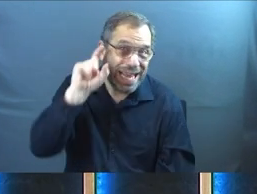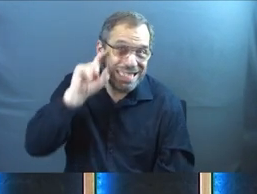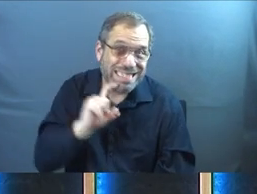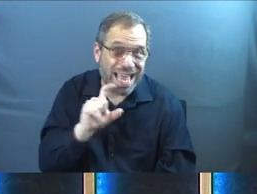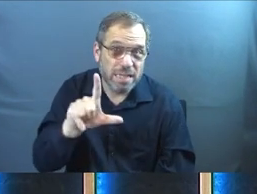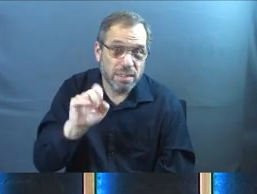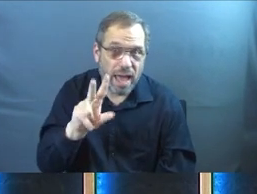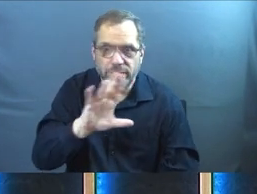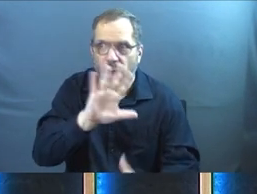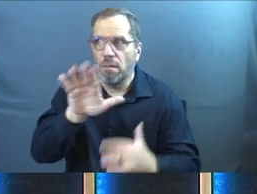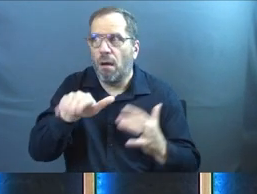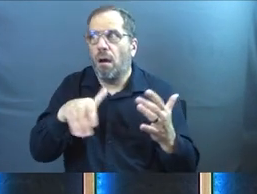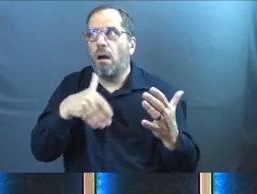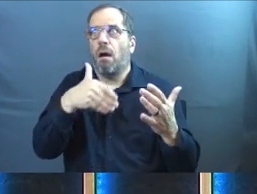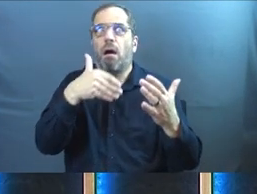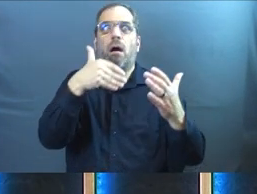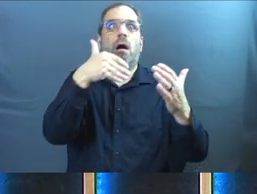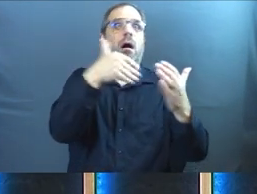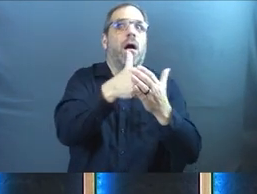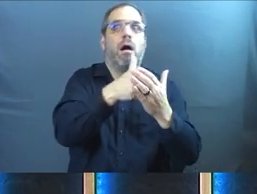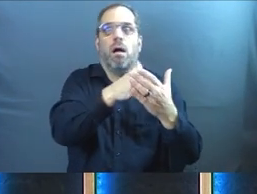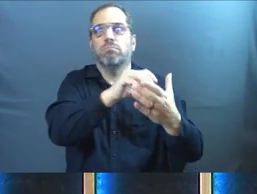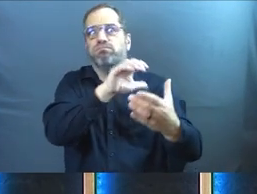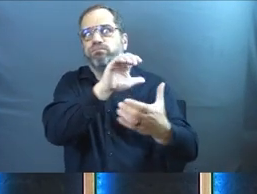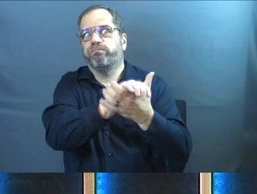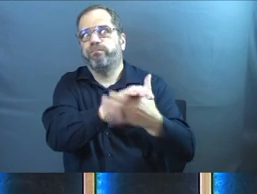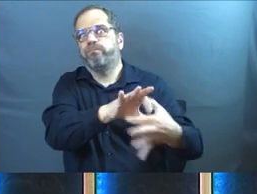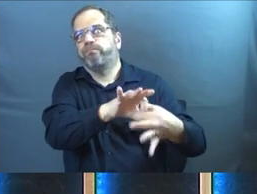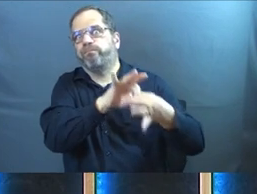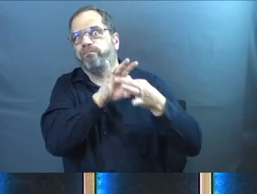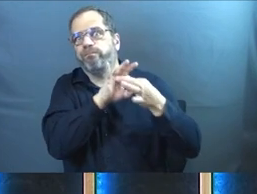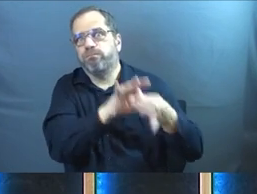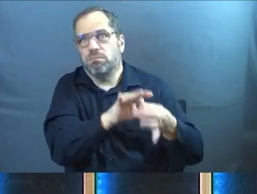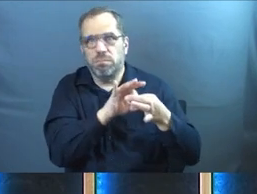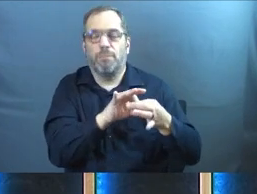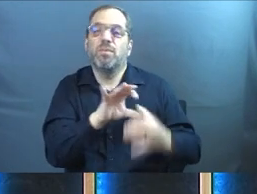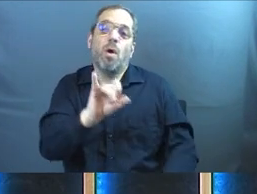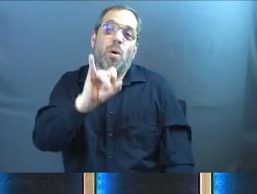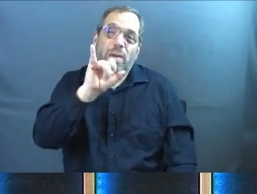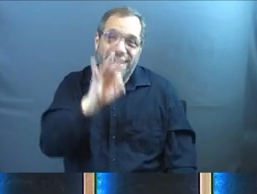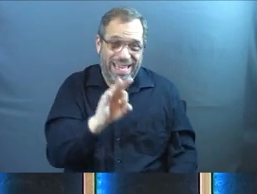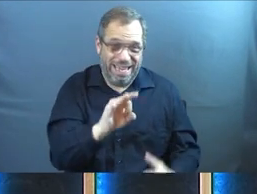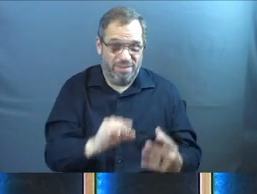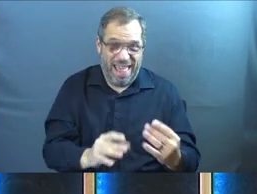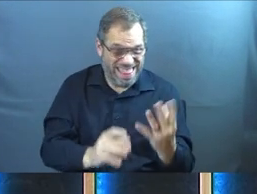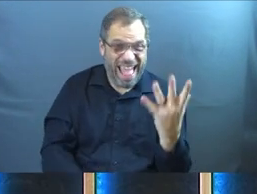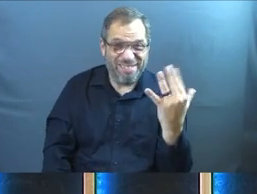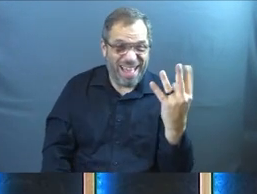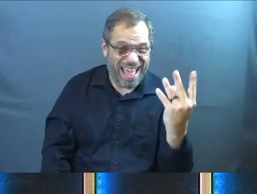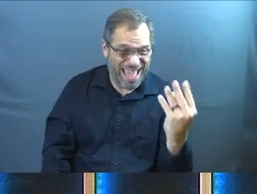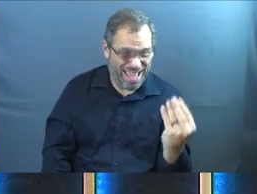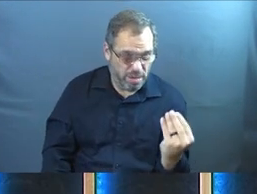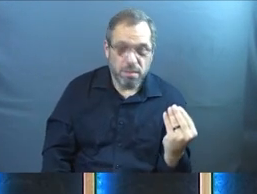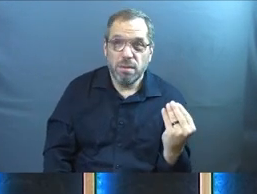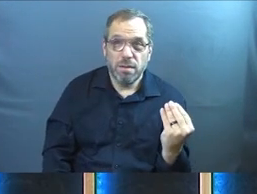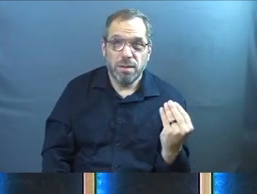love across the entirety of your relationship. And so if the fire has gone out, it